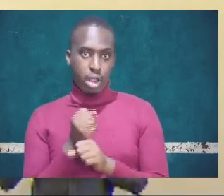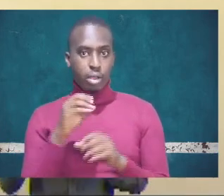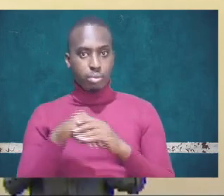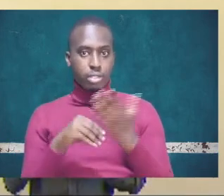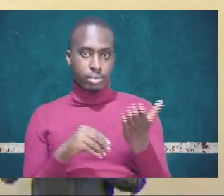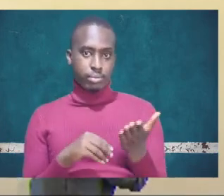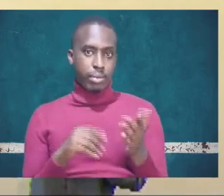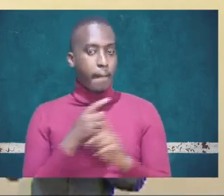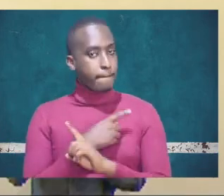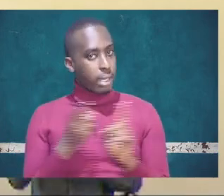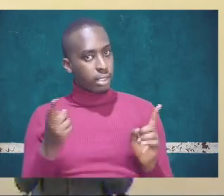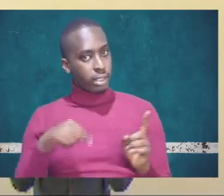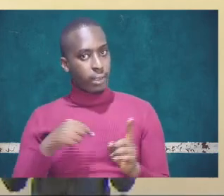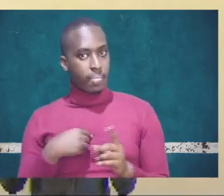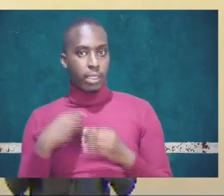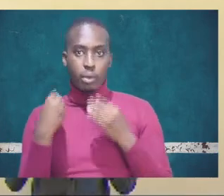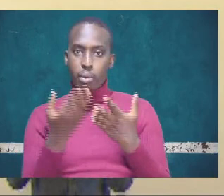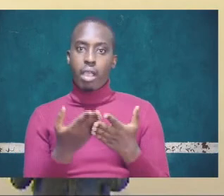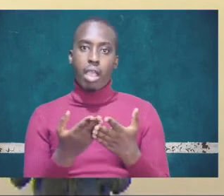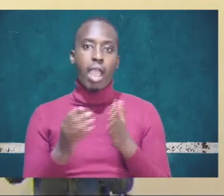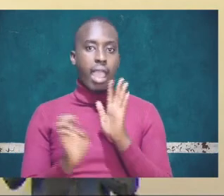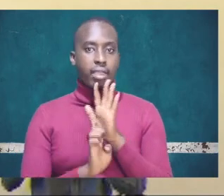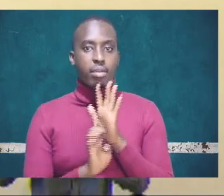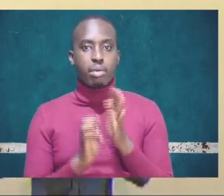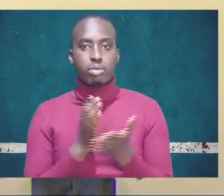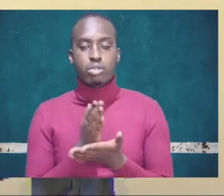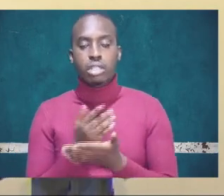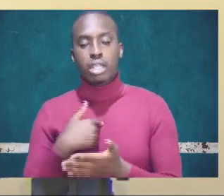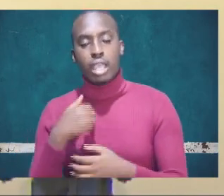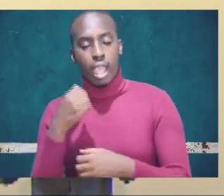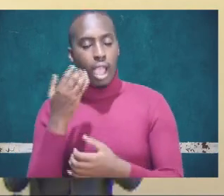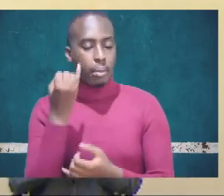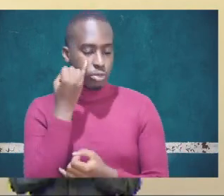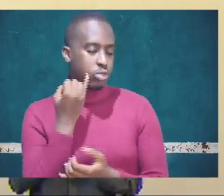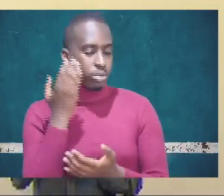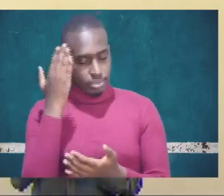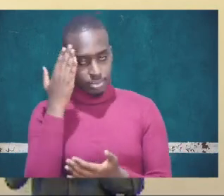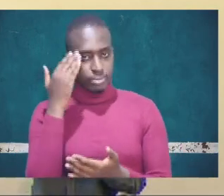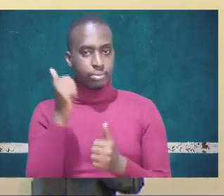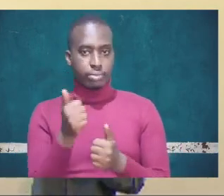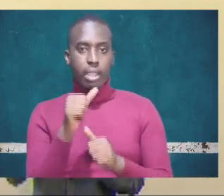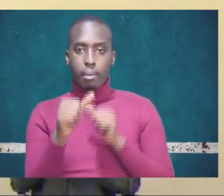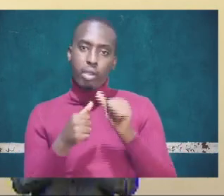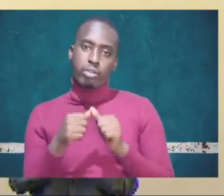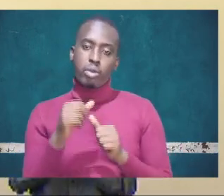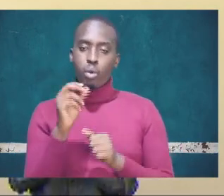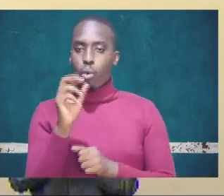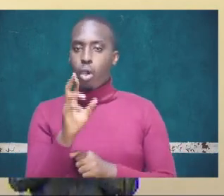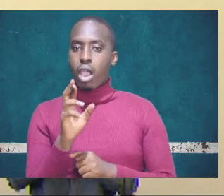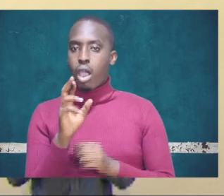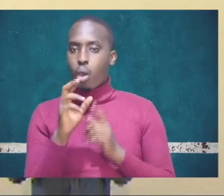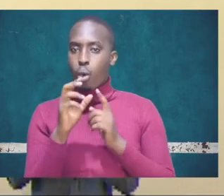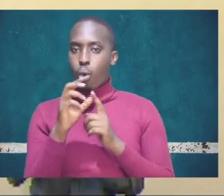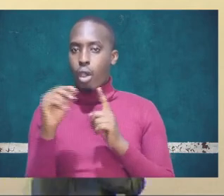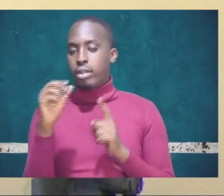this. But I'm going to give you the example that I'm sure it is all about the word and.